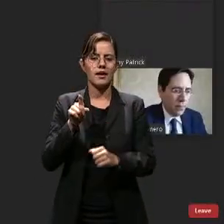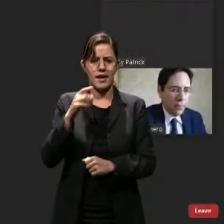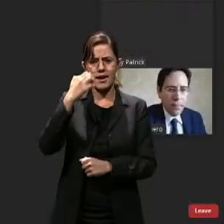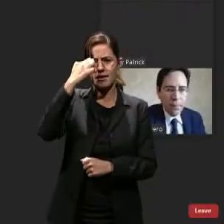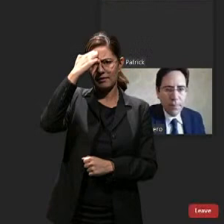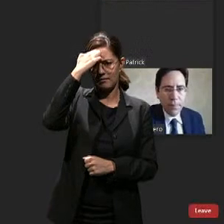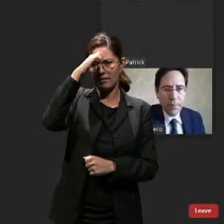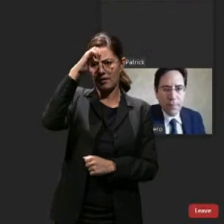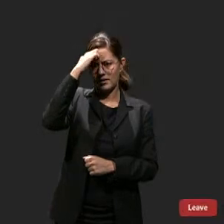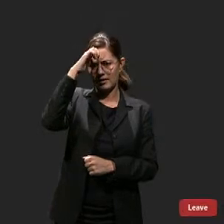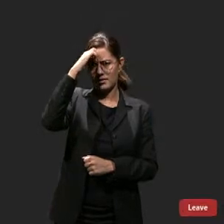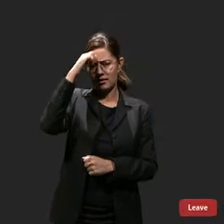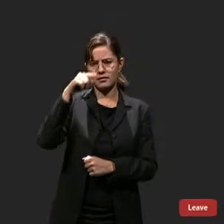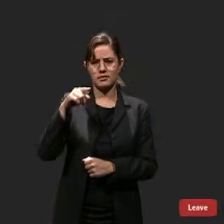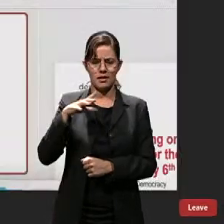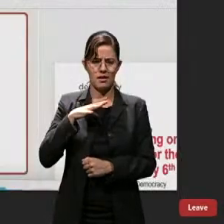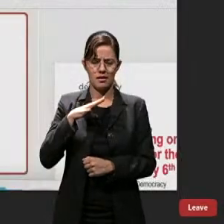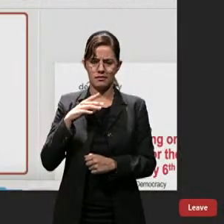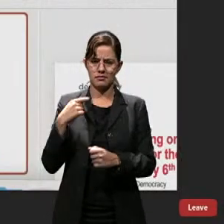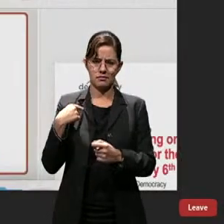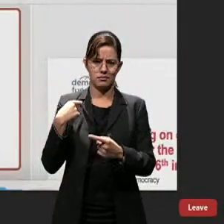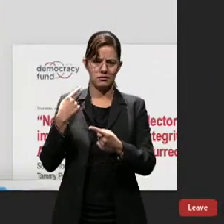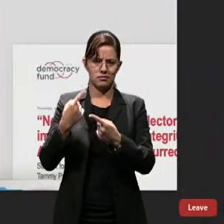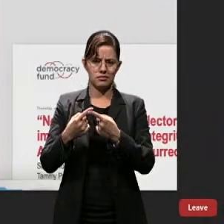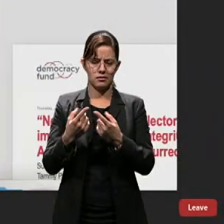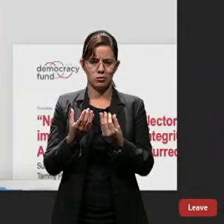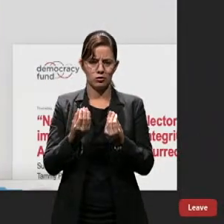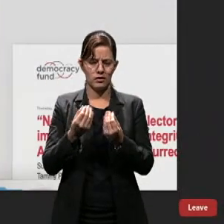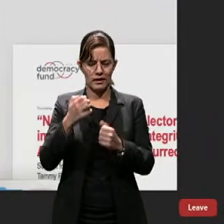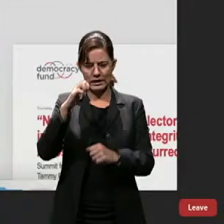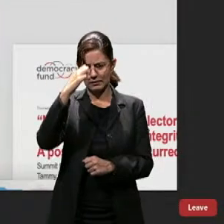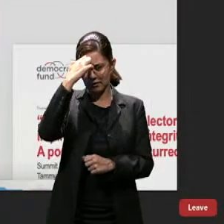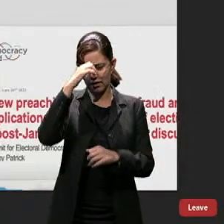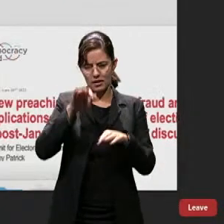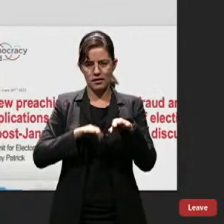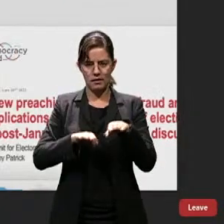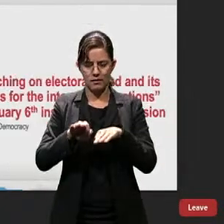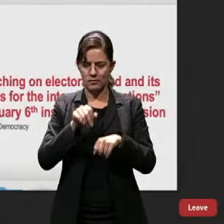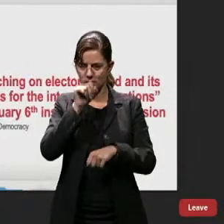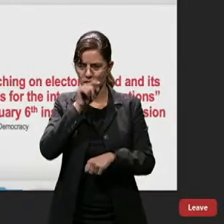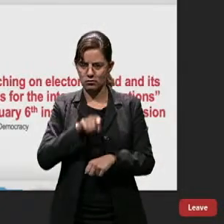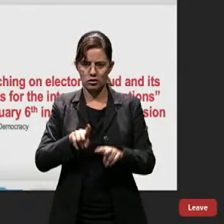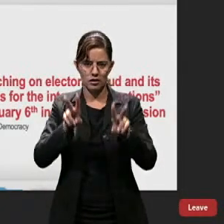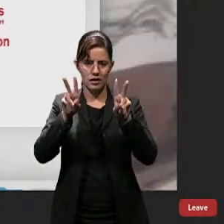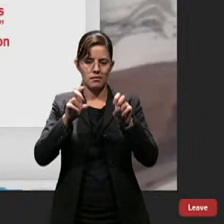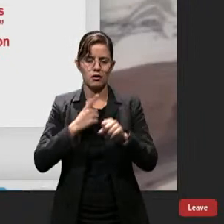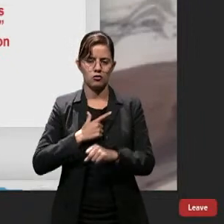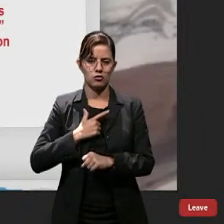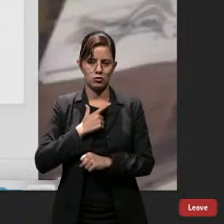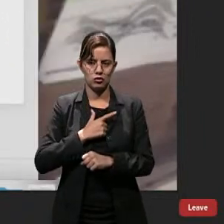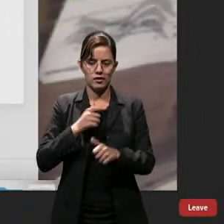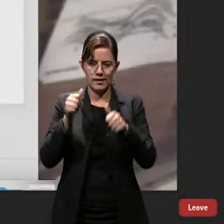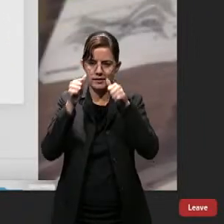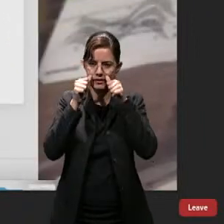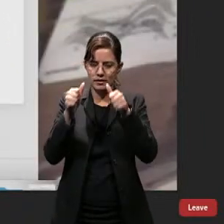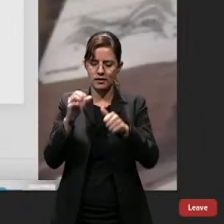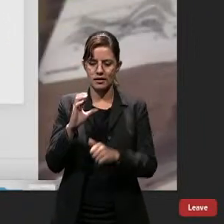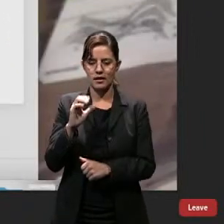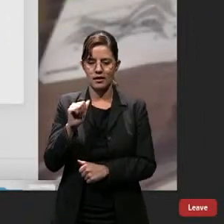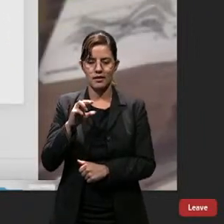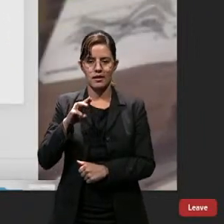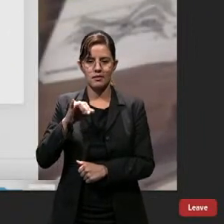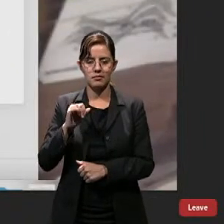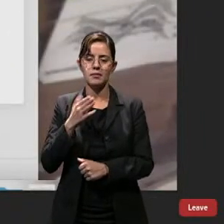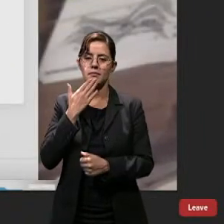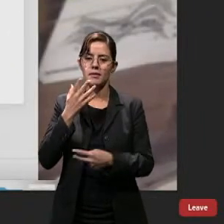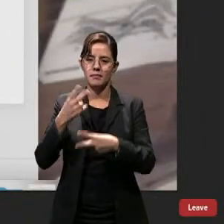this topic. She has a lot of experience, and it's a great pleasure to be able to listen to you,